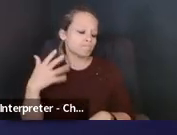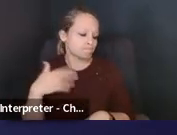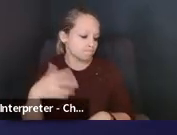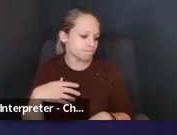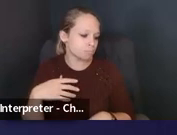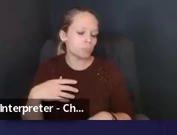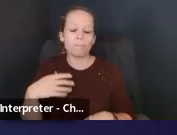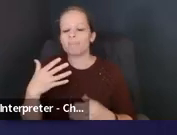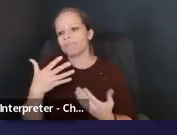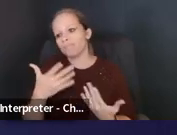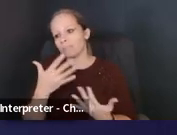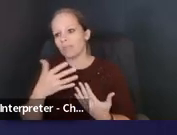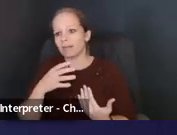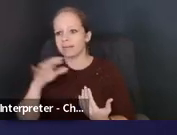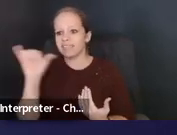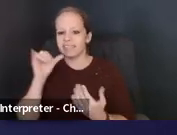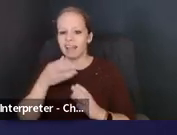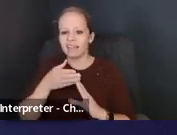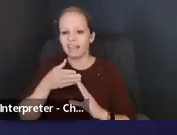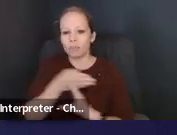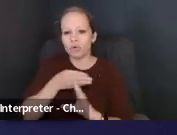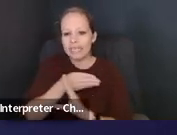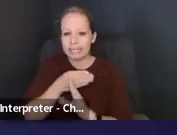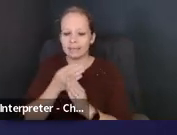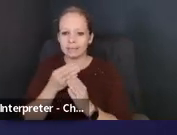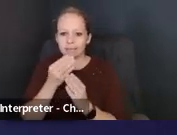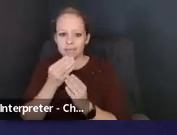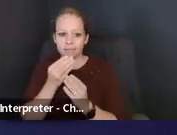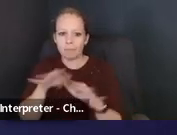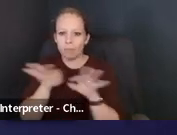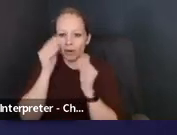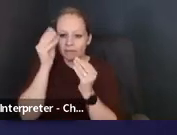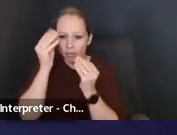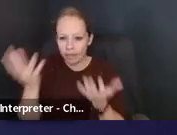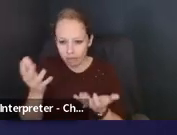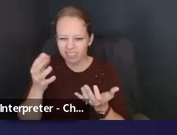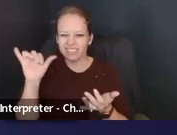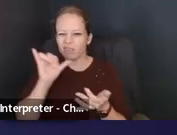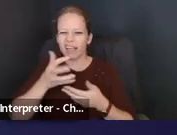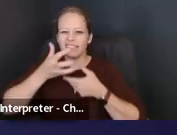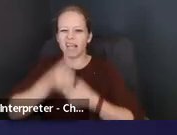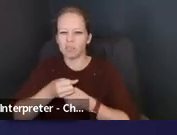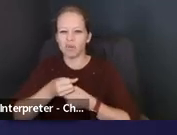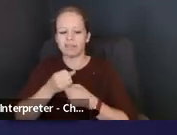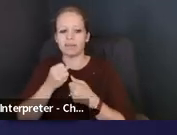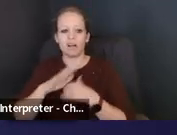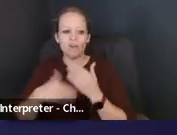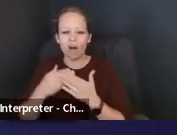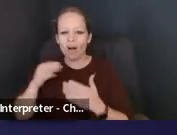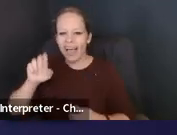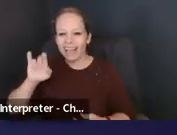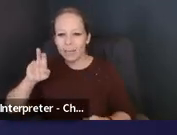or the prologue, you know, of a book. And so it's going to summarize all elements of the